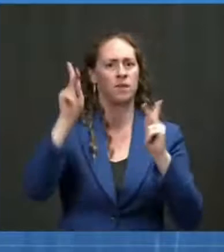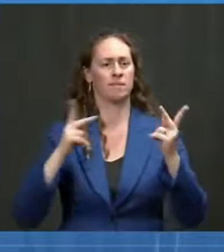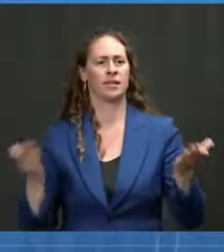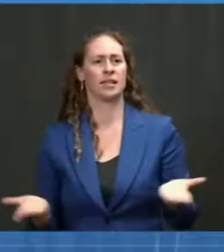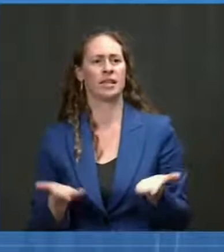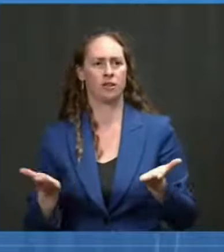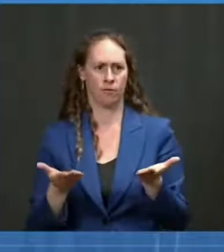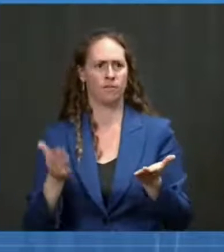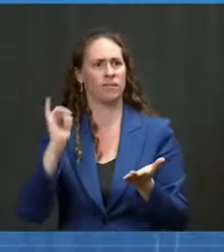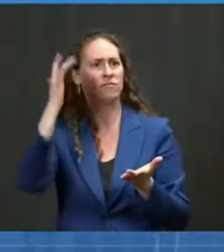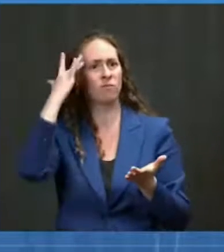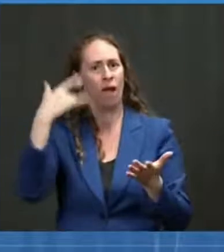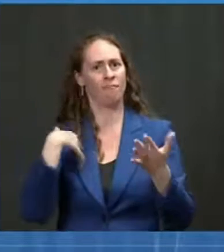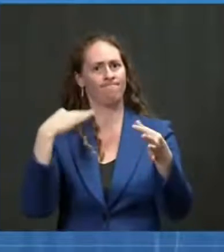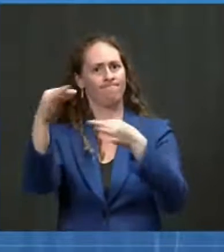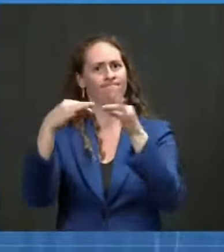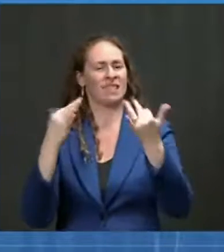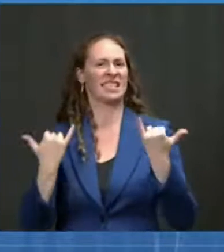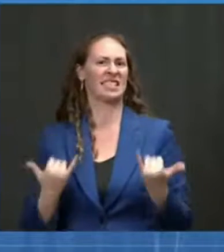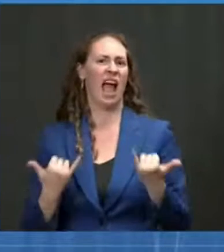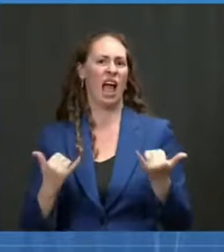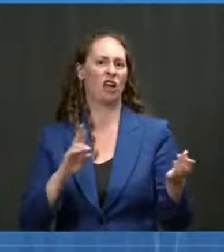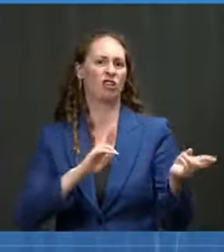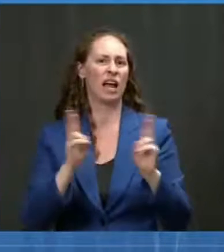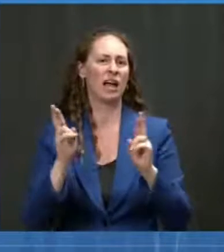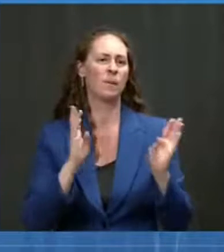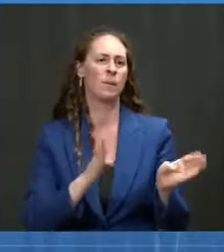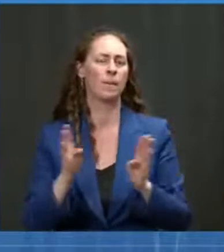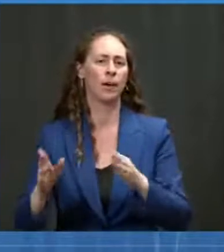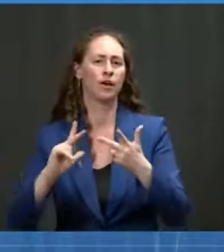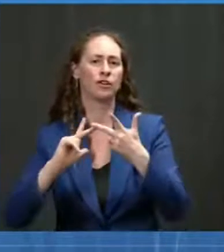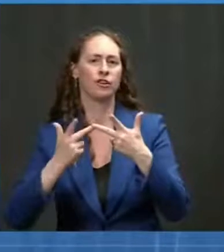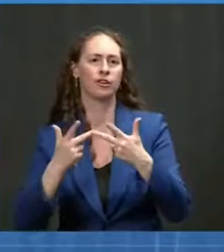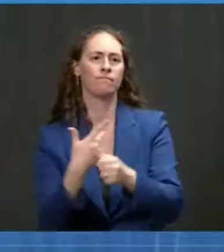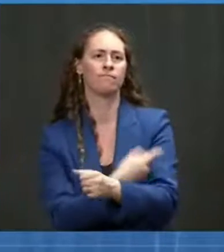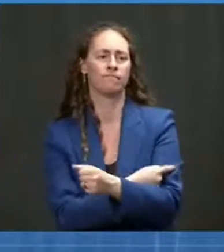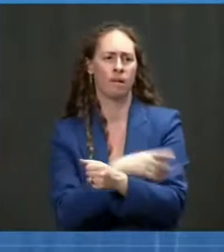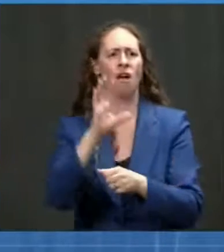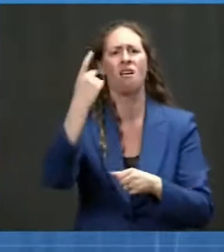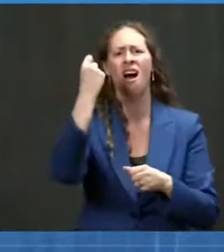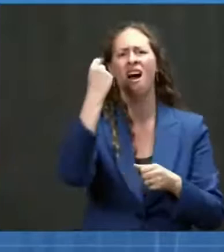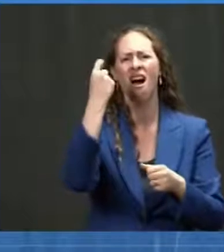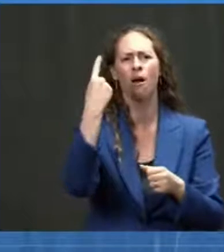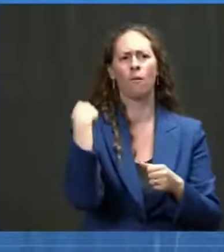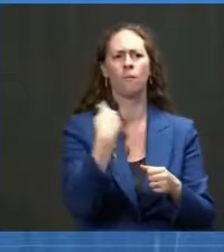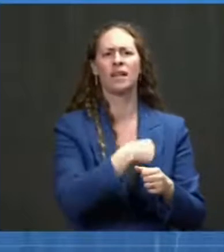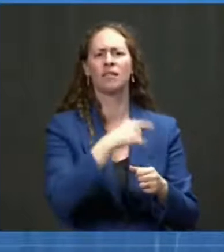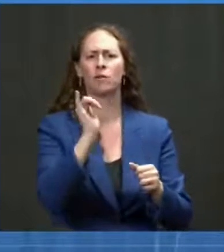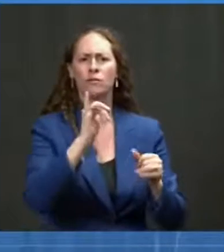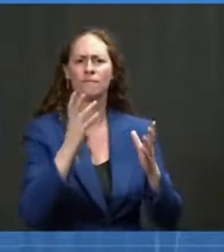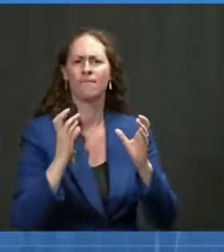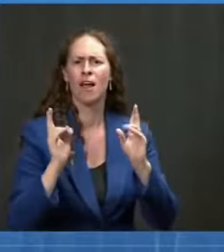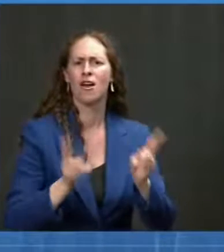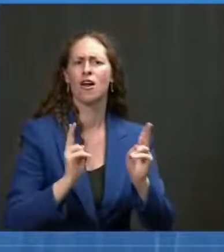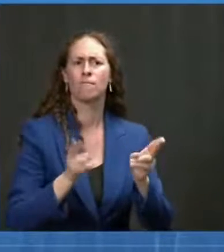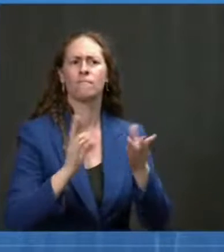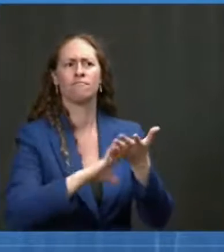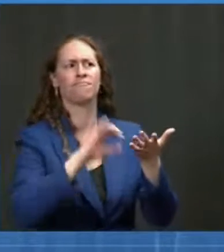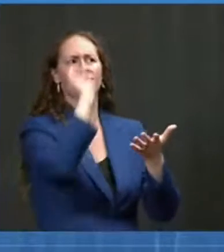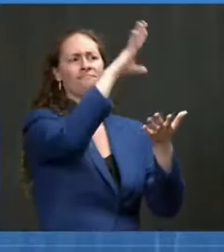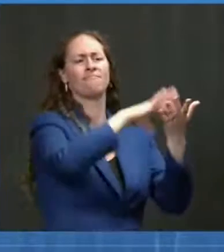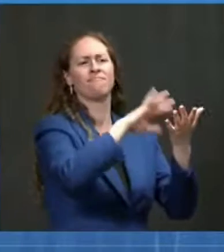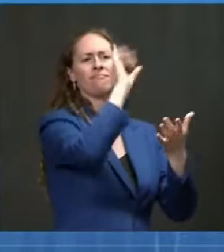booster plan. But we will also continue to accelerate our efforts to vaccinate the rest of the world. We take that responsibility very